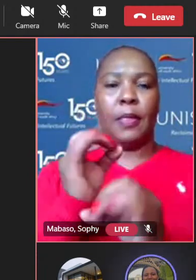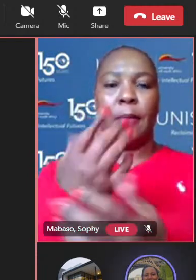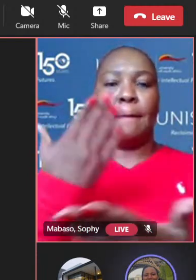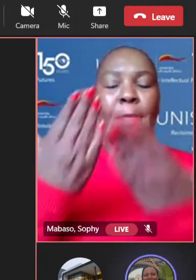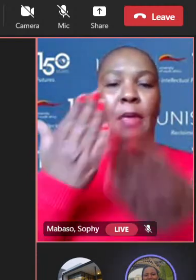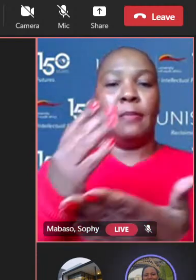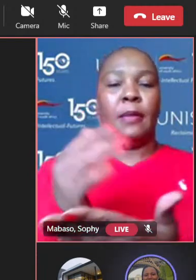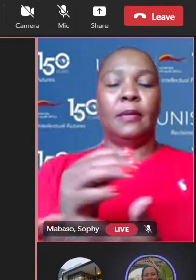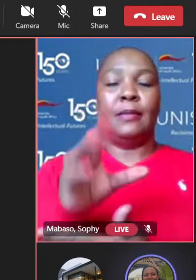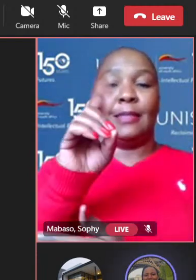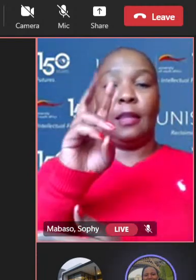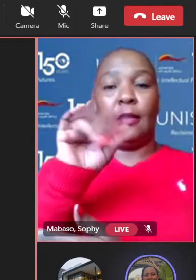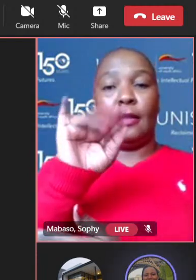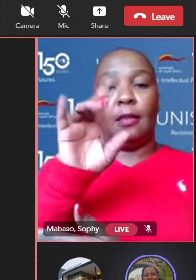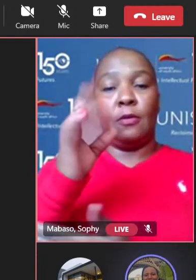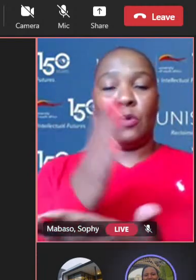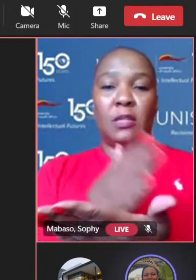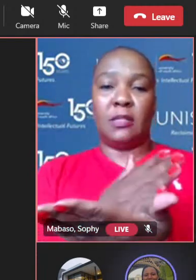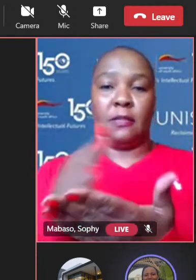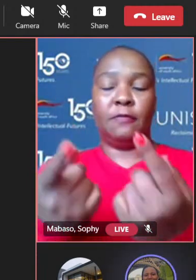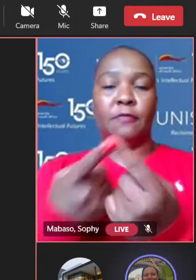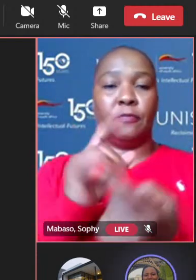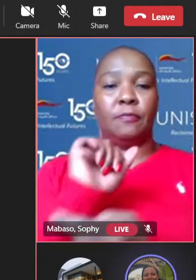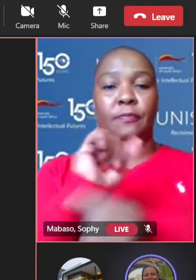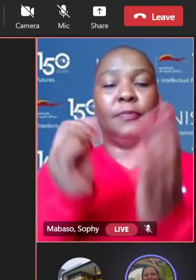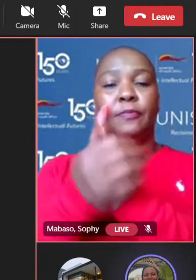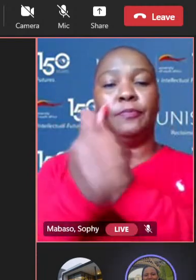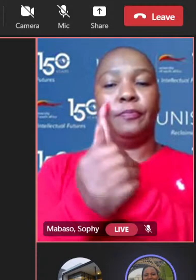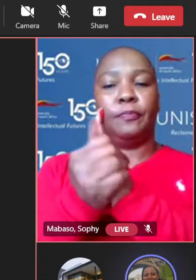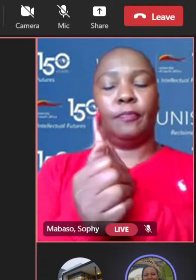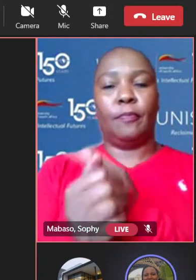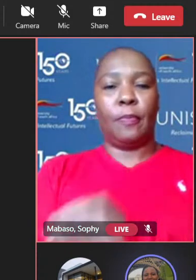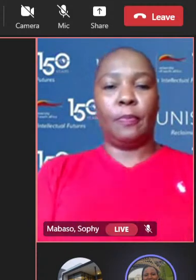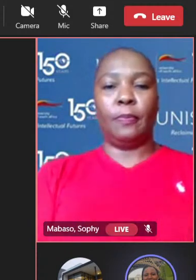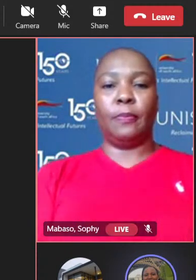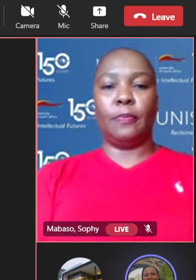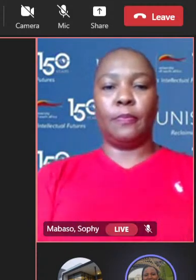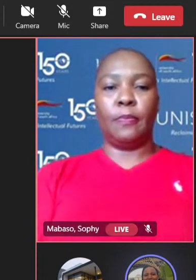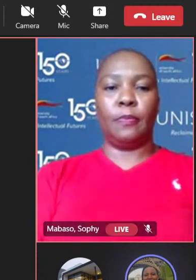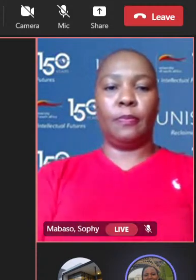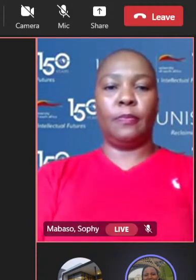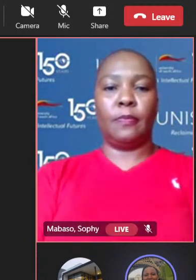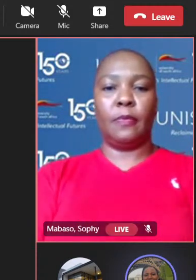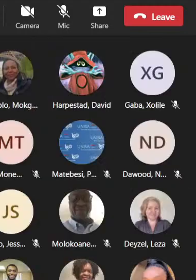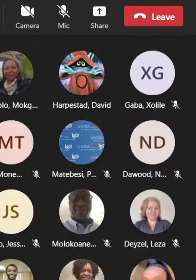you can just continue. Please do, David. Let me stop from this side. It's taking long.